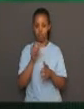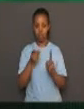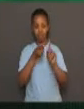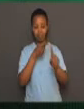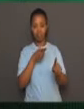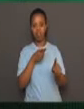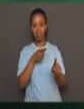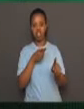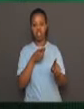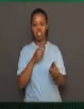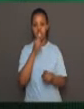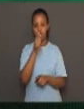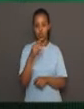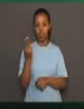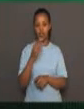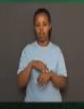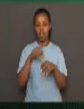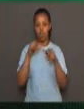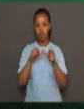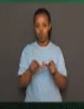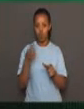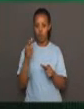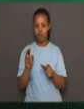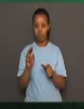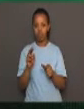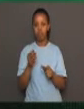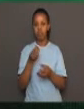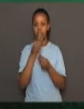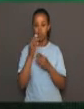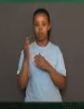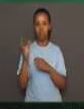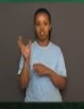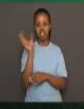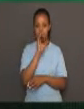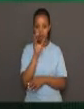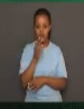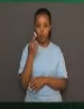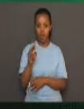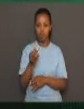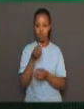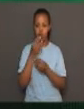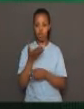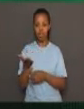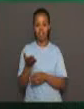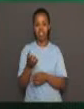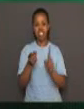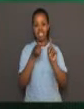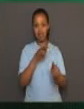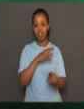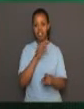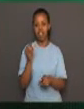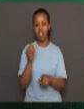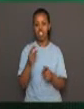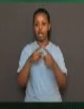and weapons that could be utilized for hunting or fending off predators.